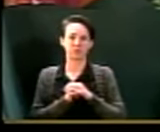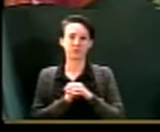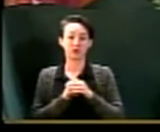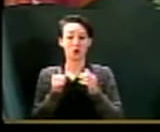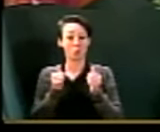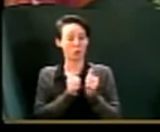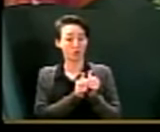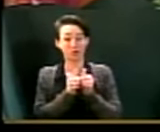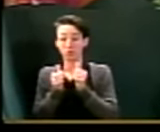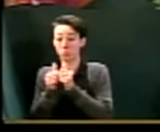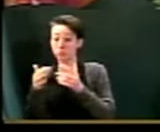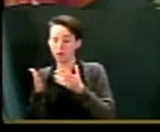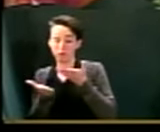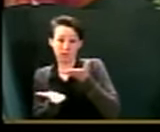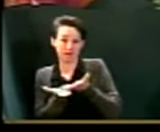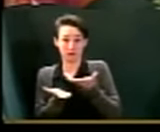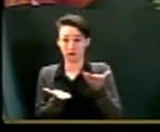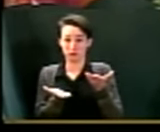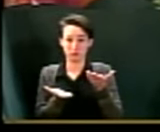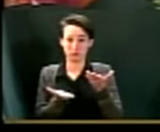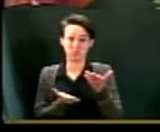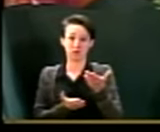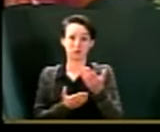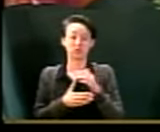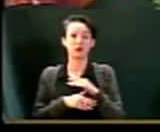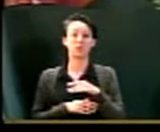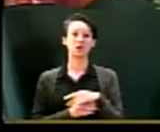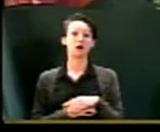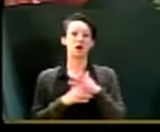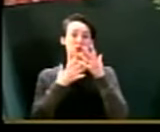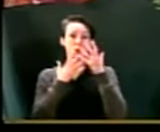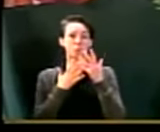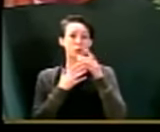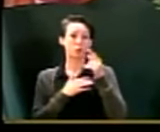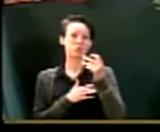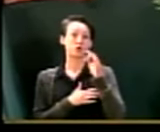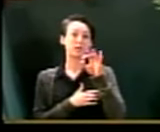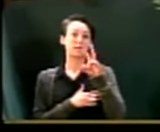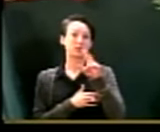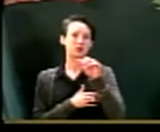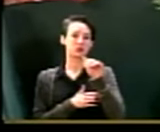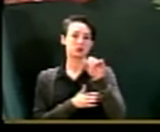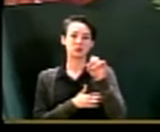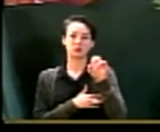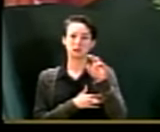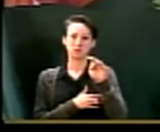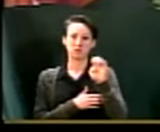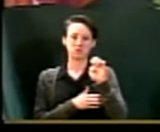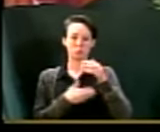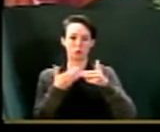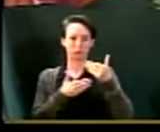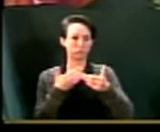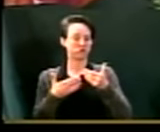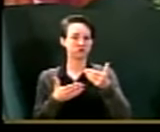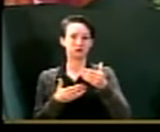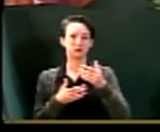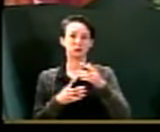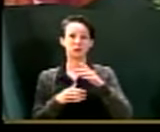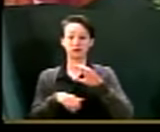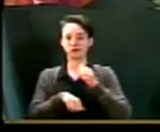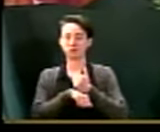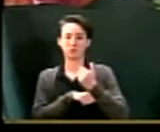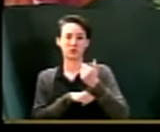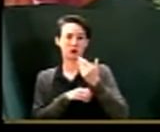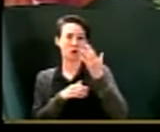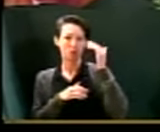With or without evidence, the grievance process is a punitive measure. It's been clearly constructed to punish those